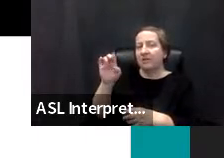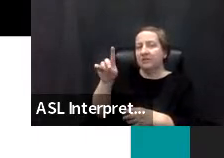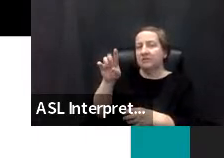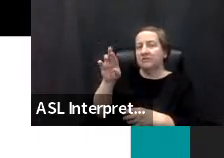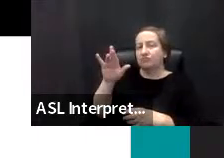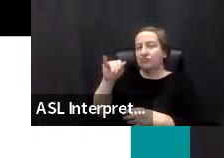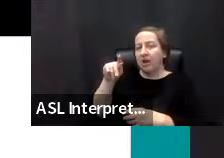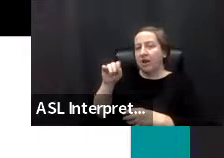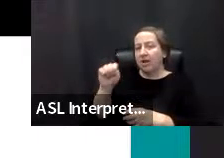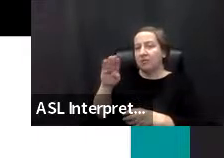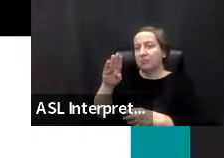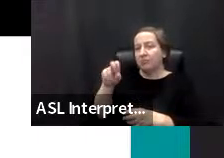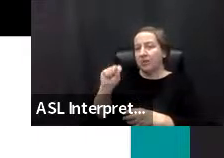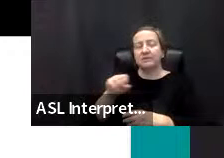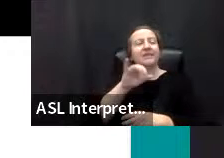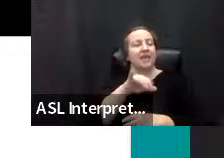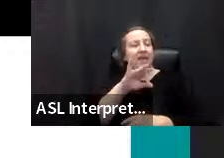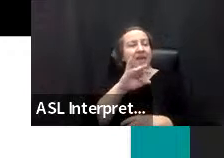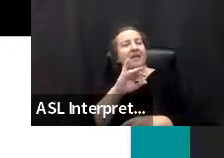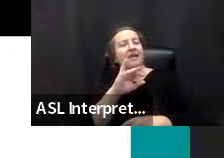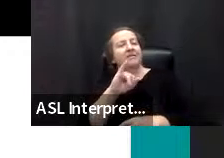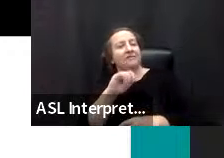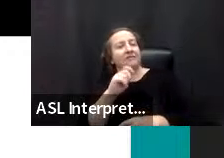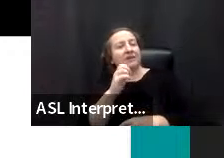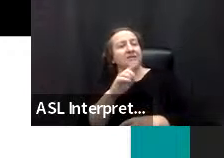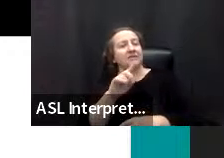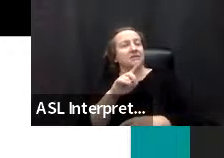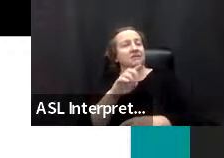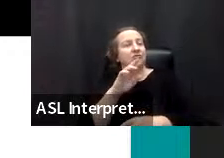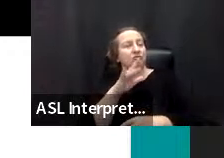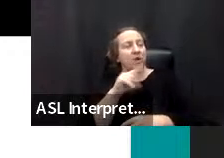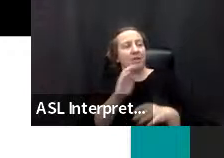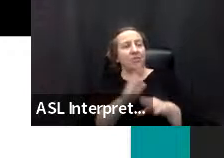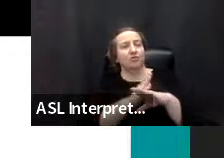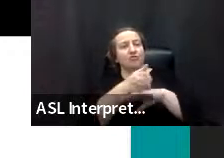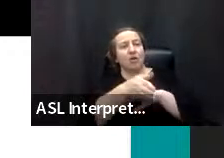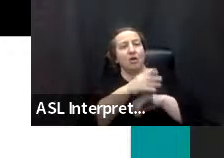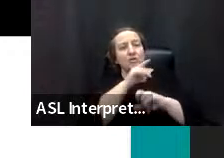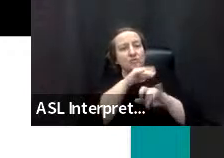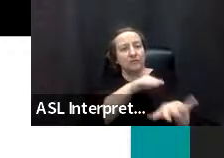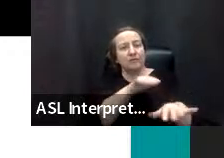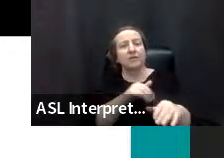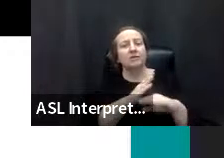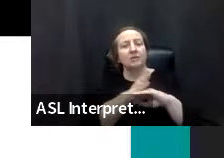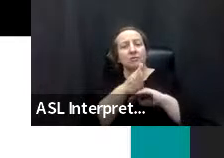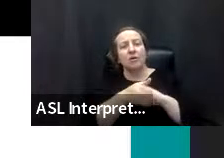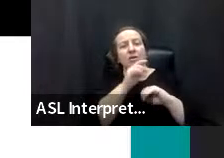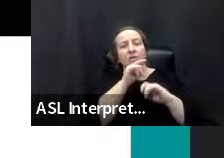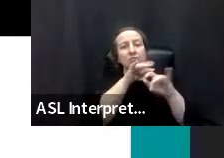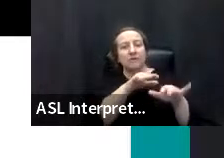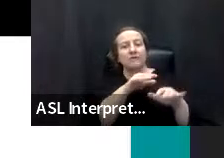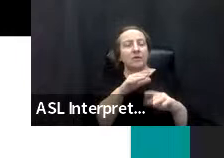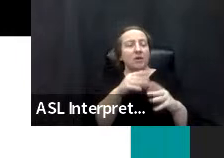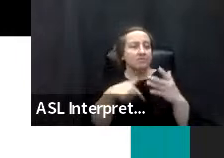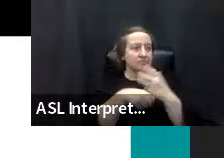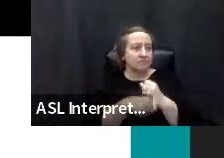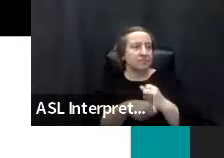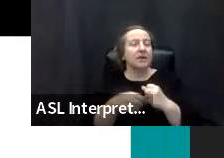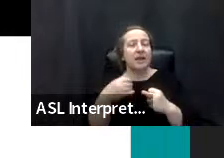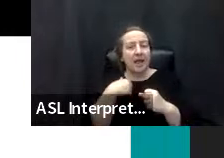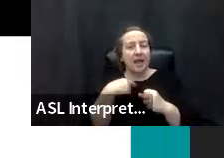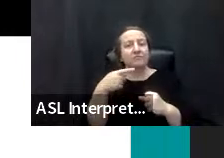buses? So these are fixed route buses now that kind of cross the river. These are just cross river flows that I'm summarizing on the right. I mean, we do have